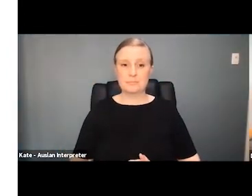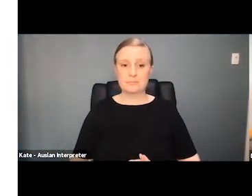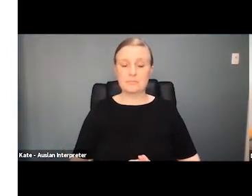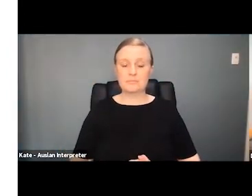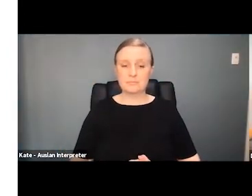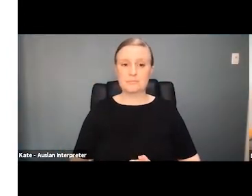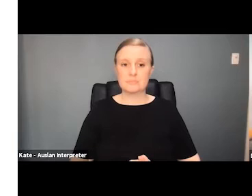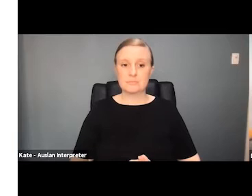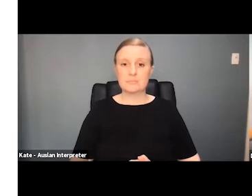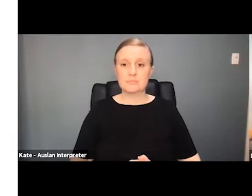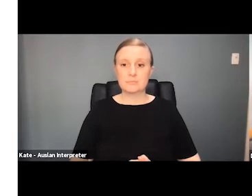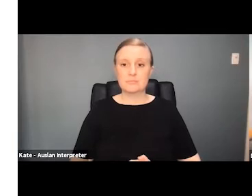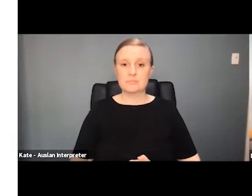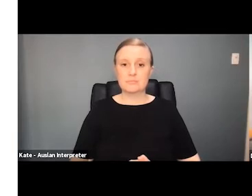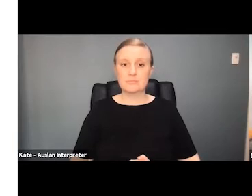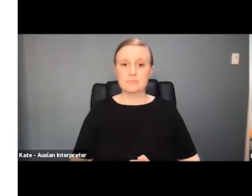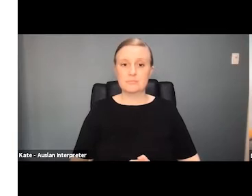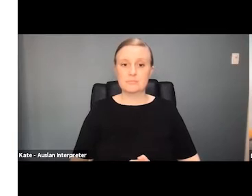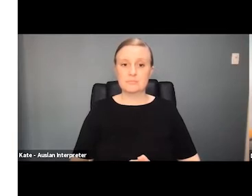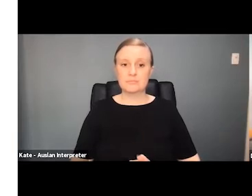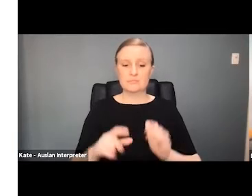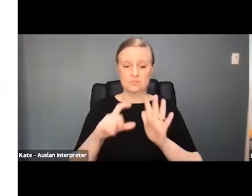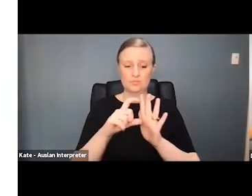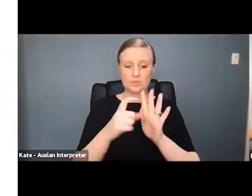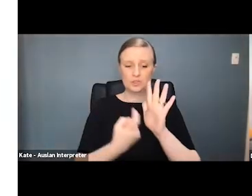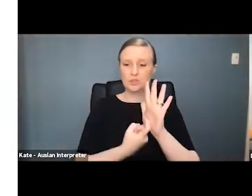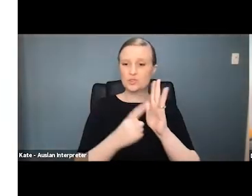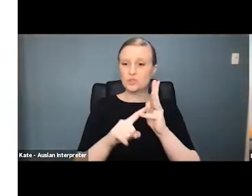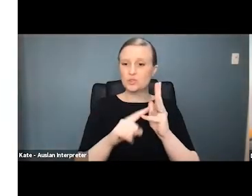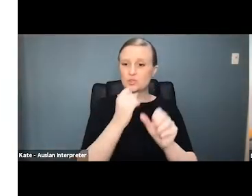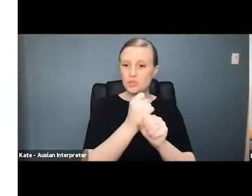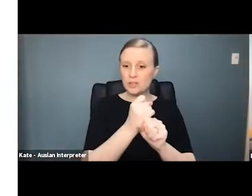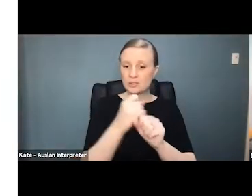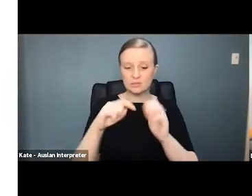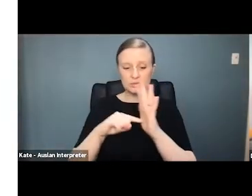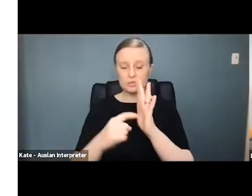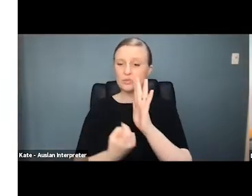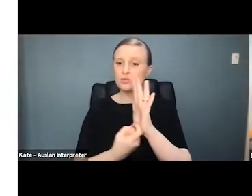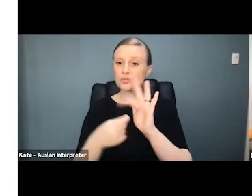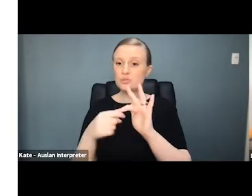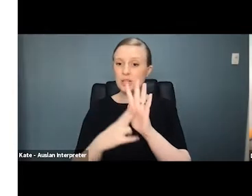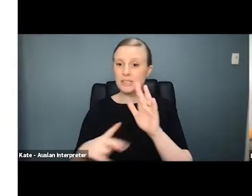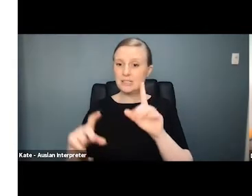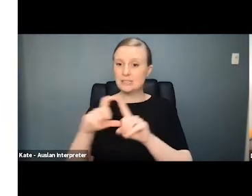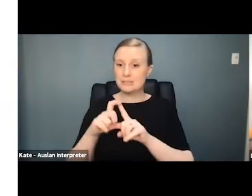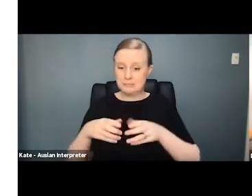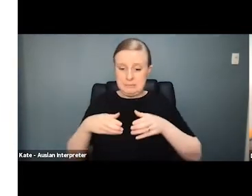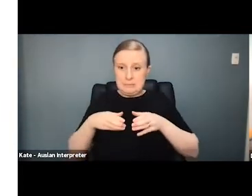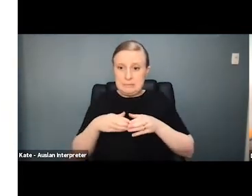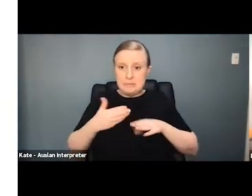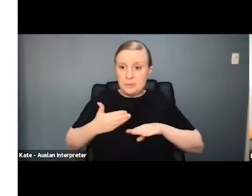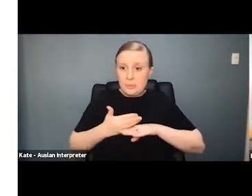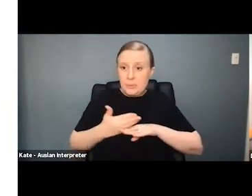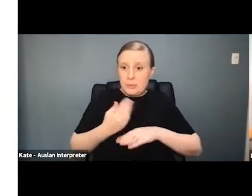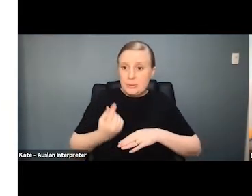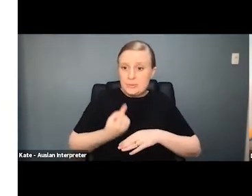I'd also like to acknowledge that Drug Trends is a national collaborative project, and there's many different people to thank. So I'd like to thank